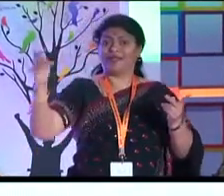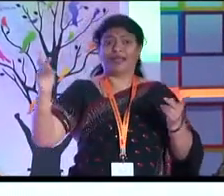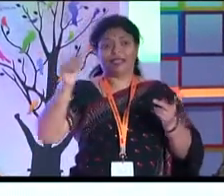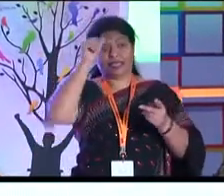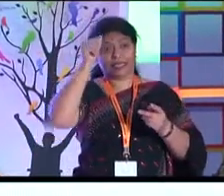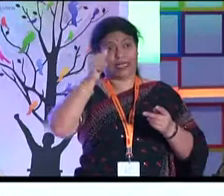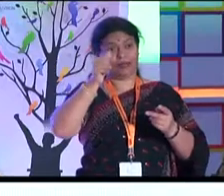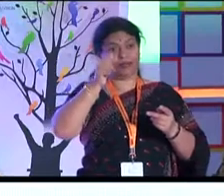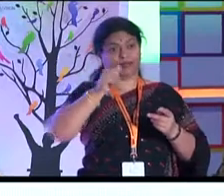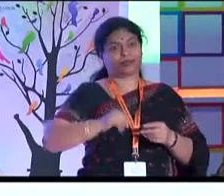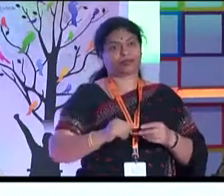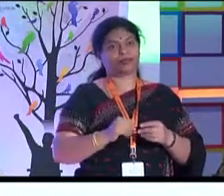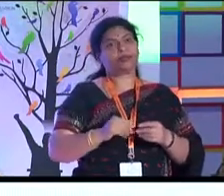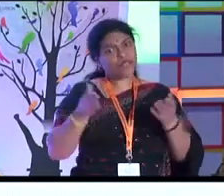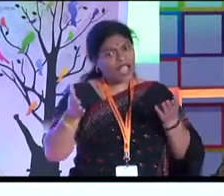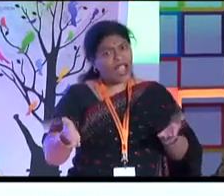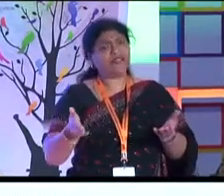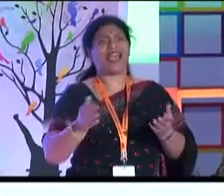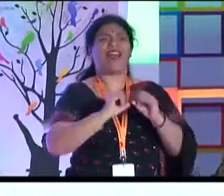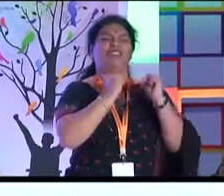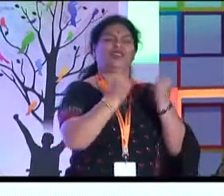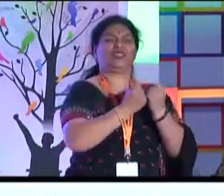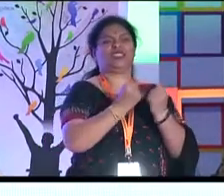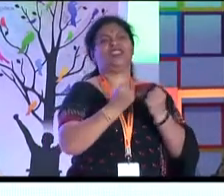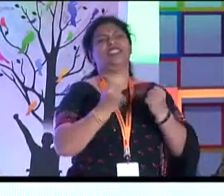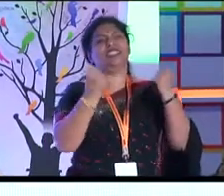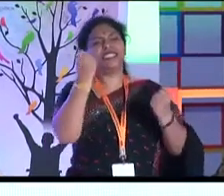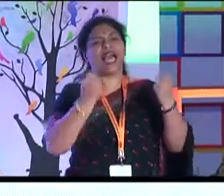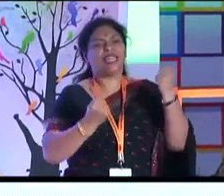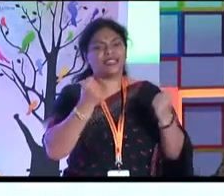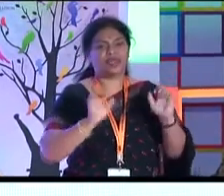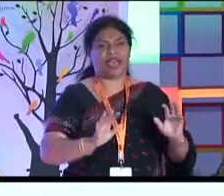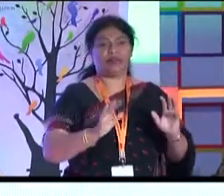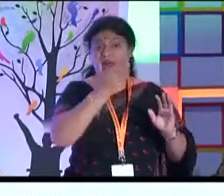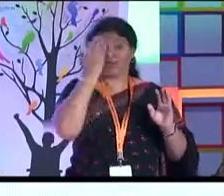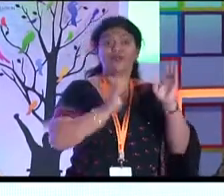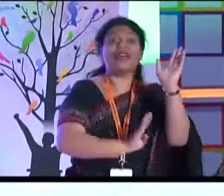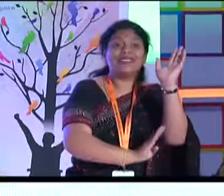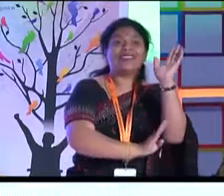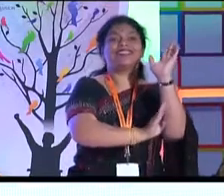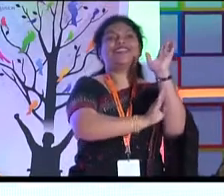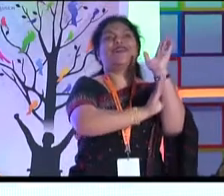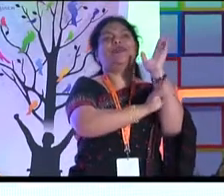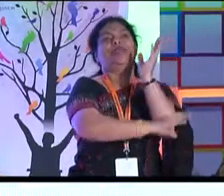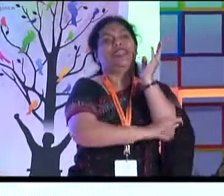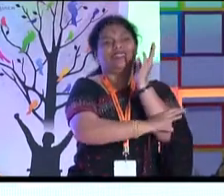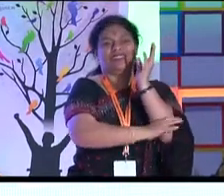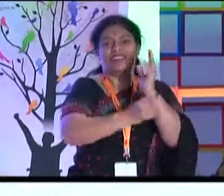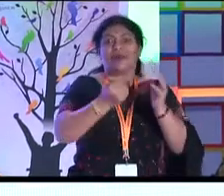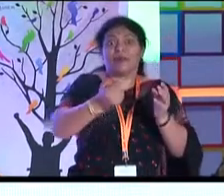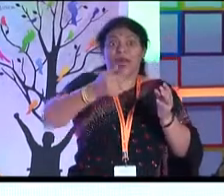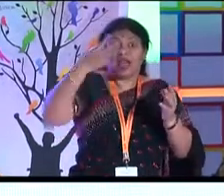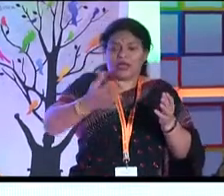different. And of course, we have the social challenge also, because as a developing country, there is no way we can afford the cost